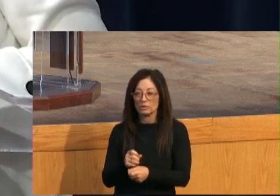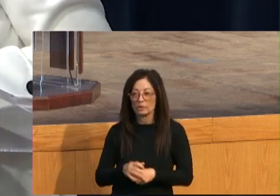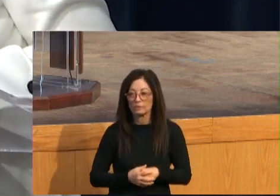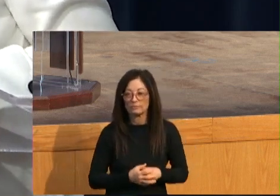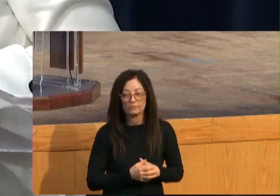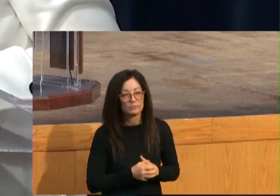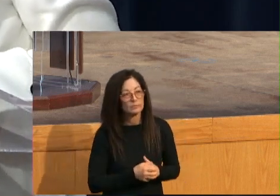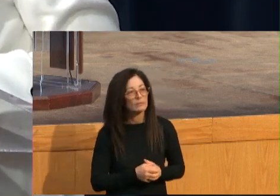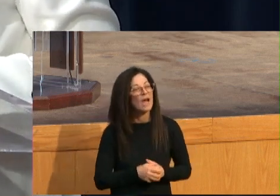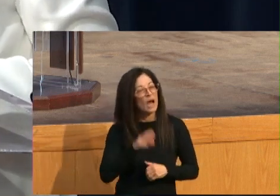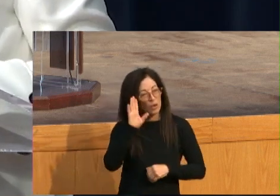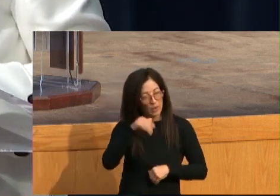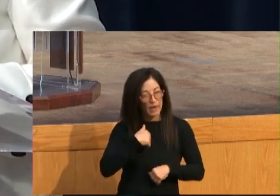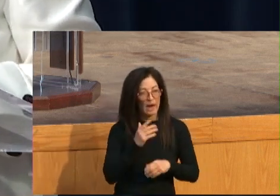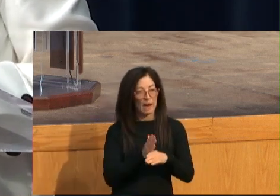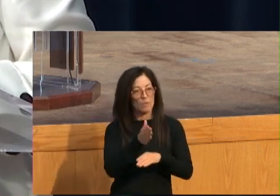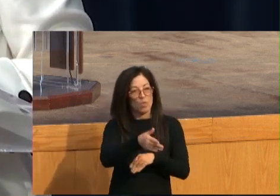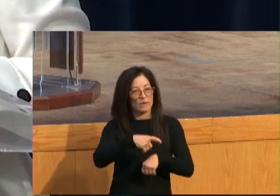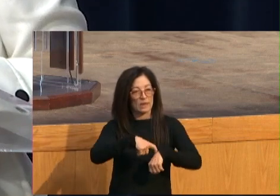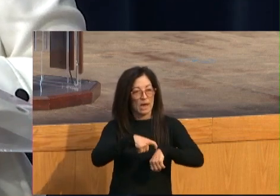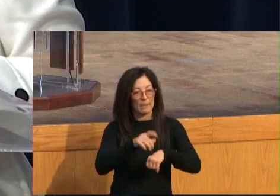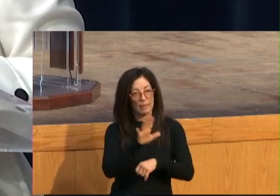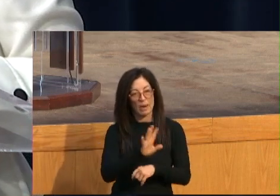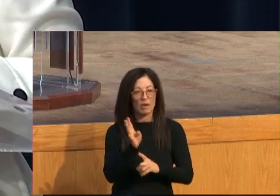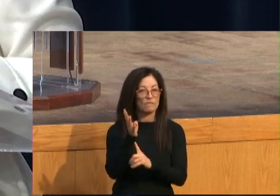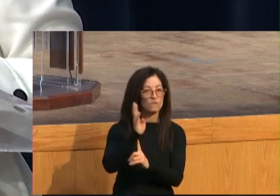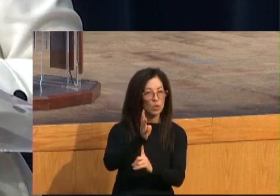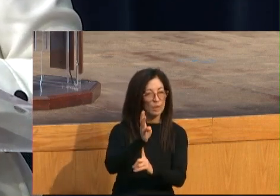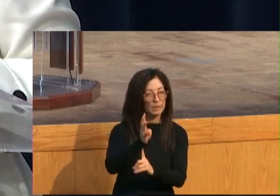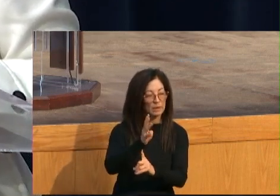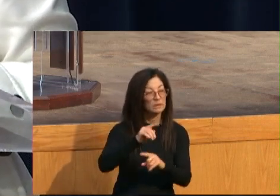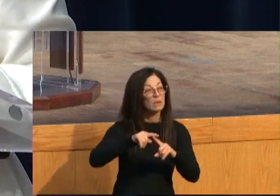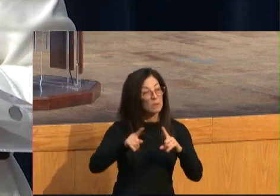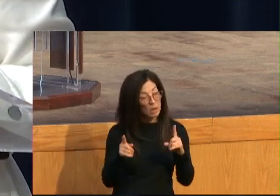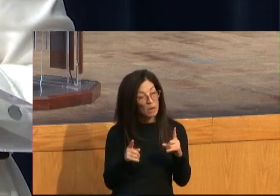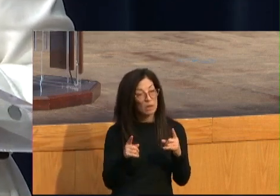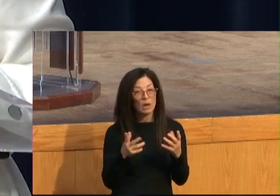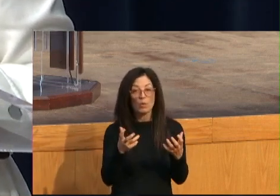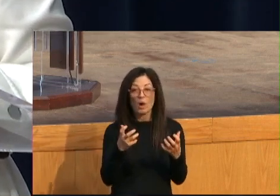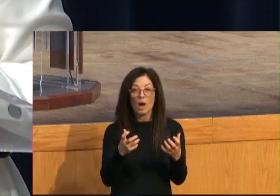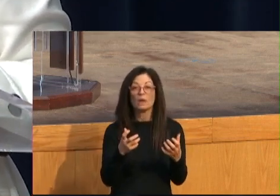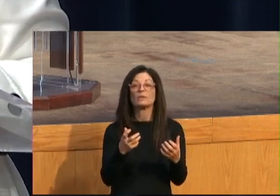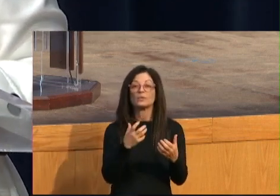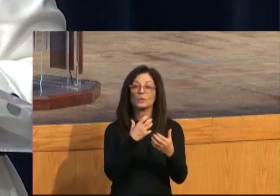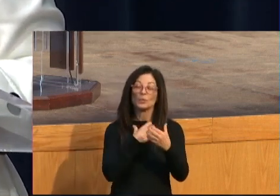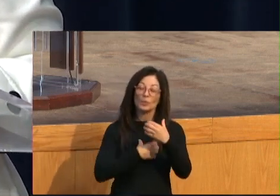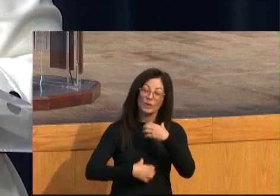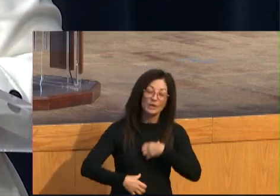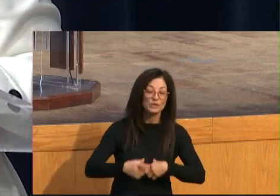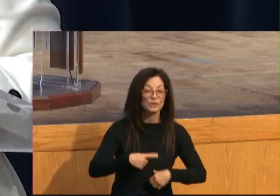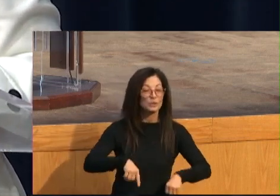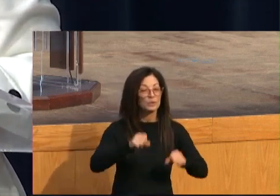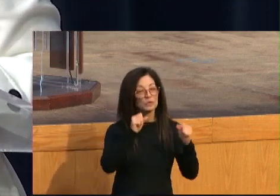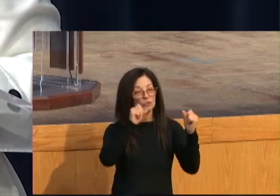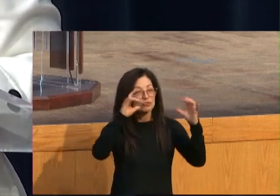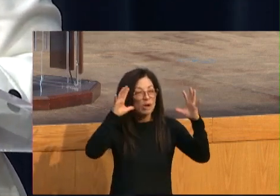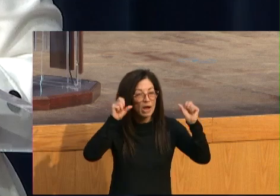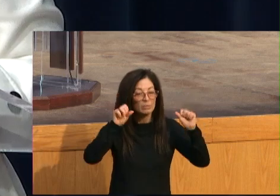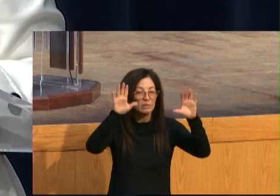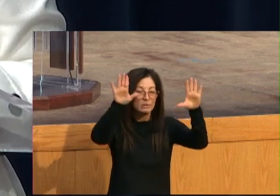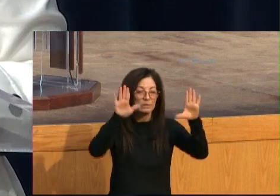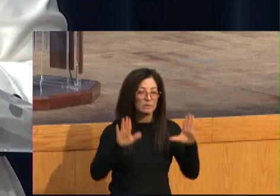time. I'm actually over by about 4 minutes. But I want to wish you an incredible spring